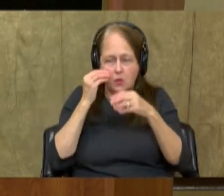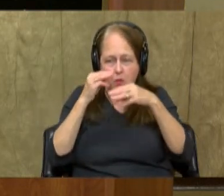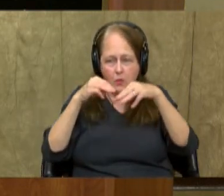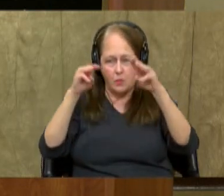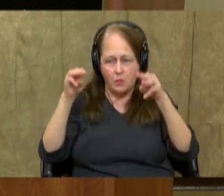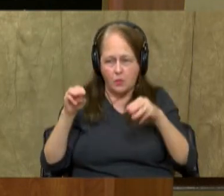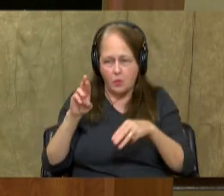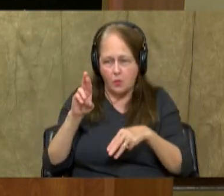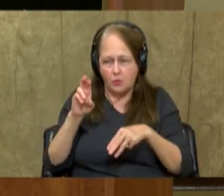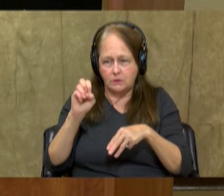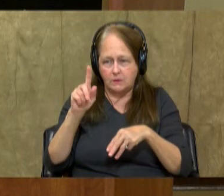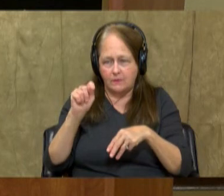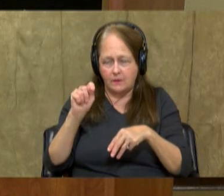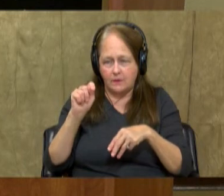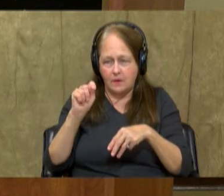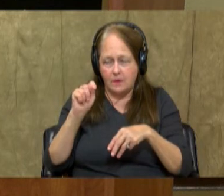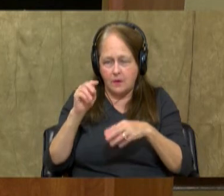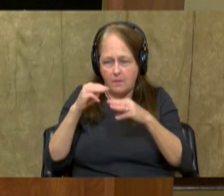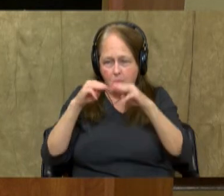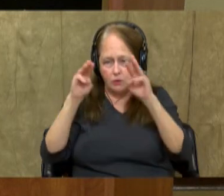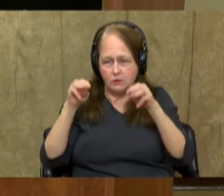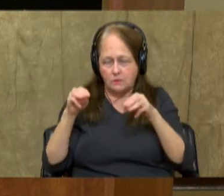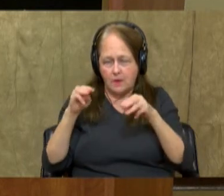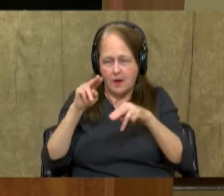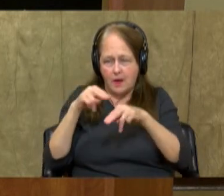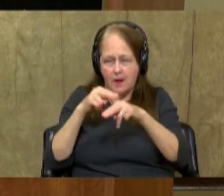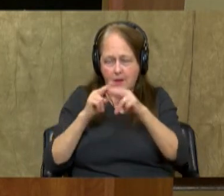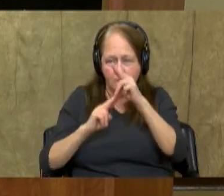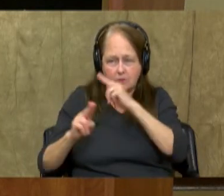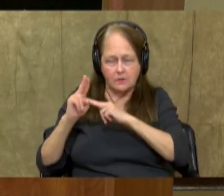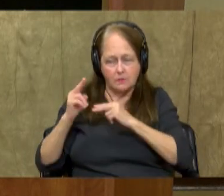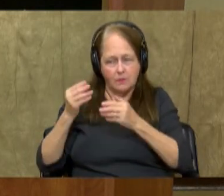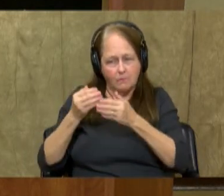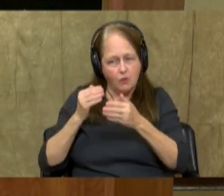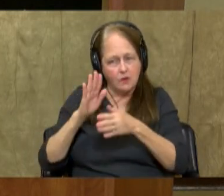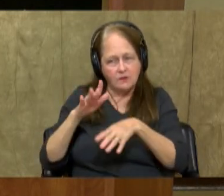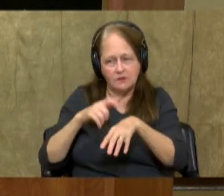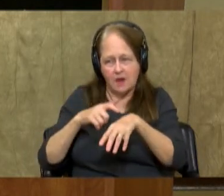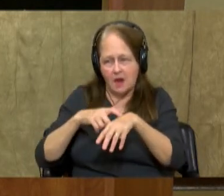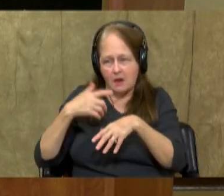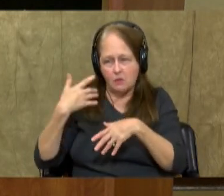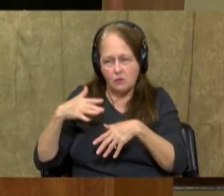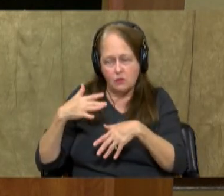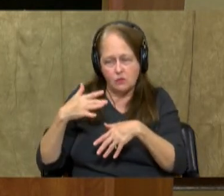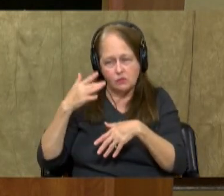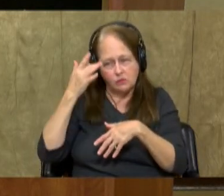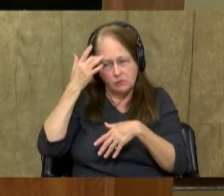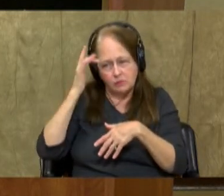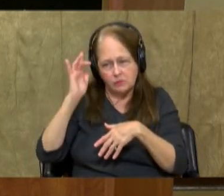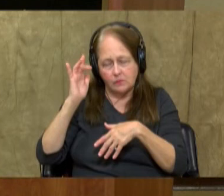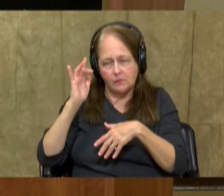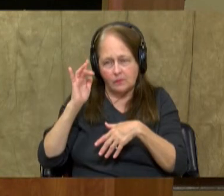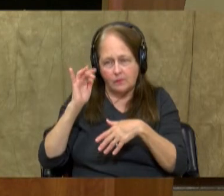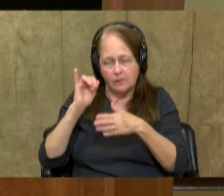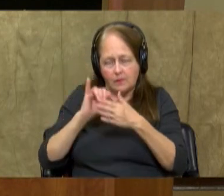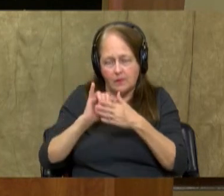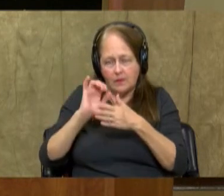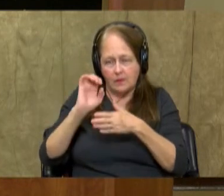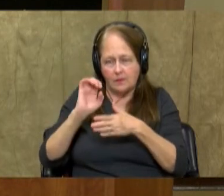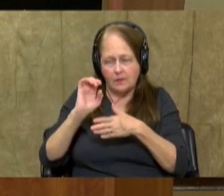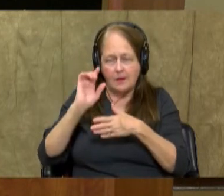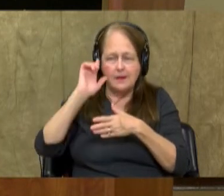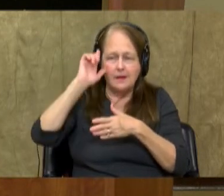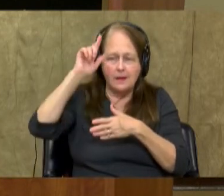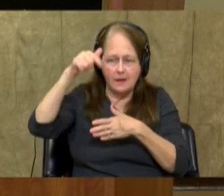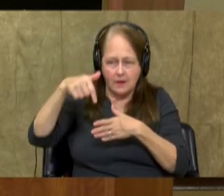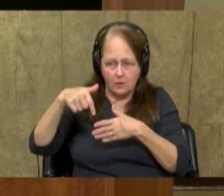the Roosevelt Museum of Natural History. He was before his time. There was an exhibit hall named after him later